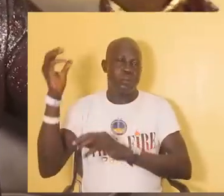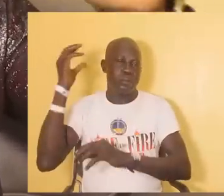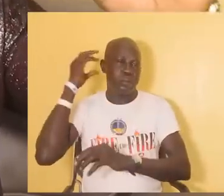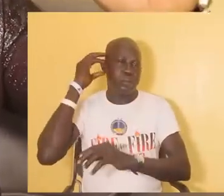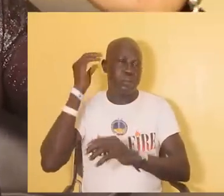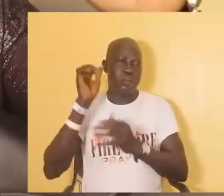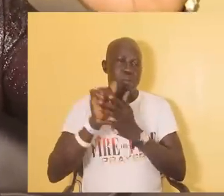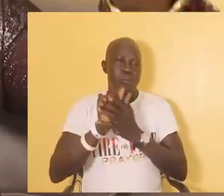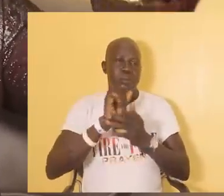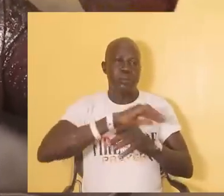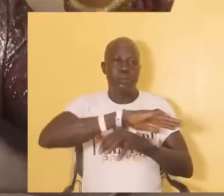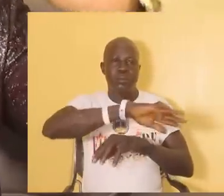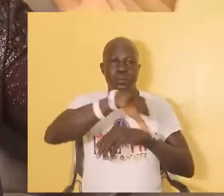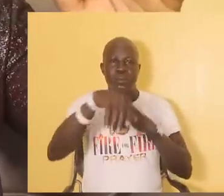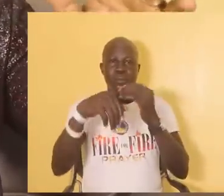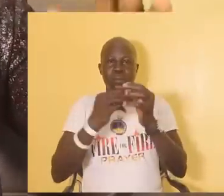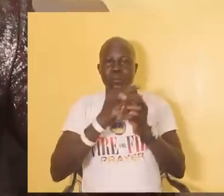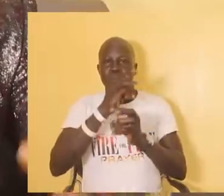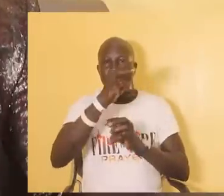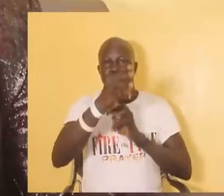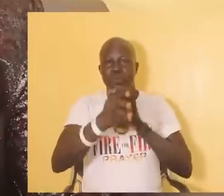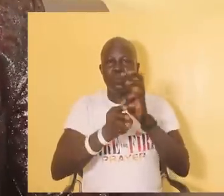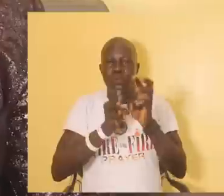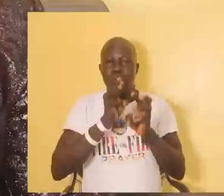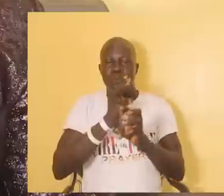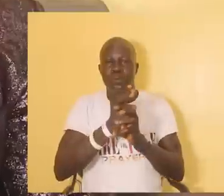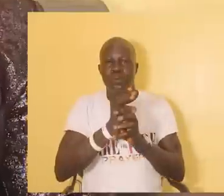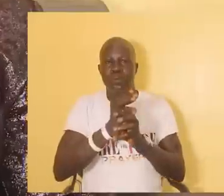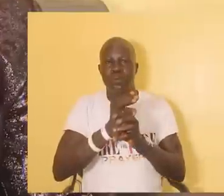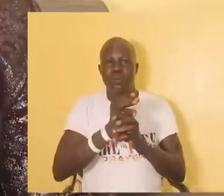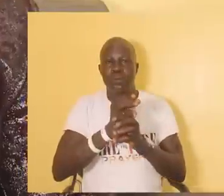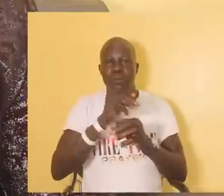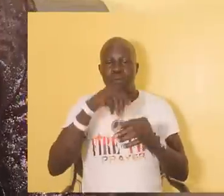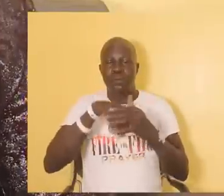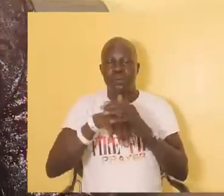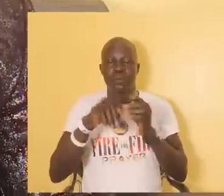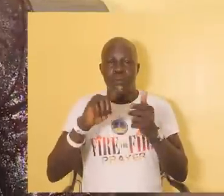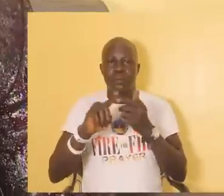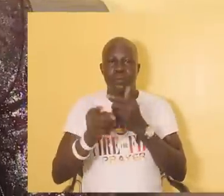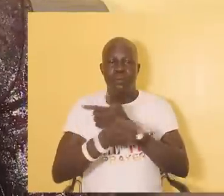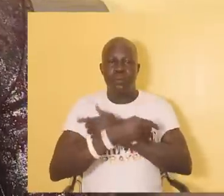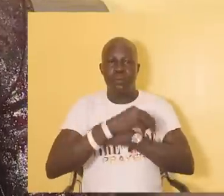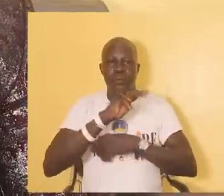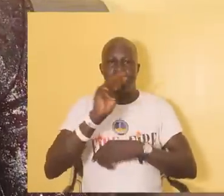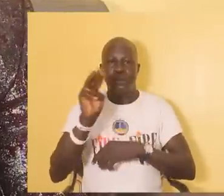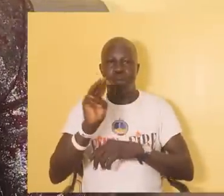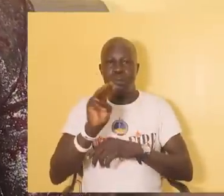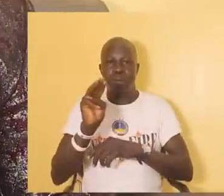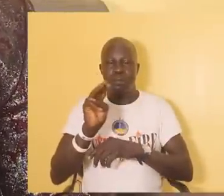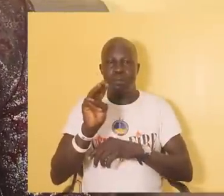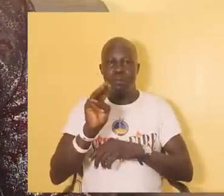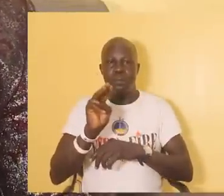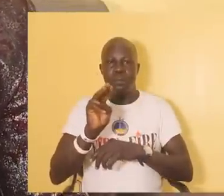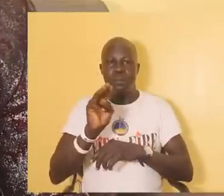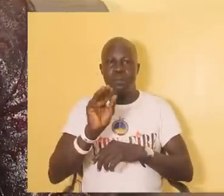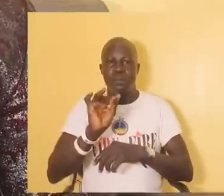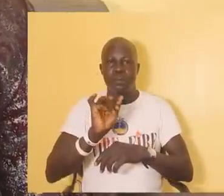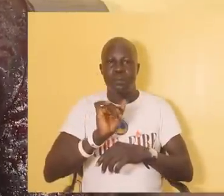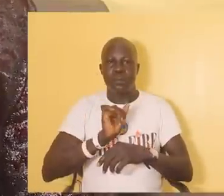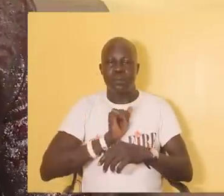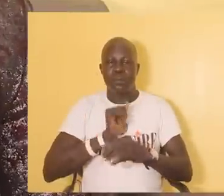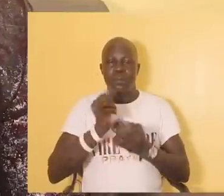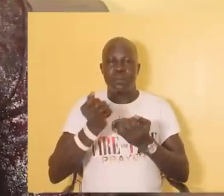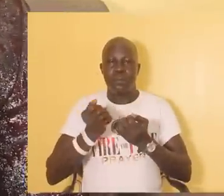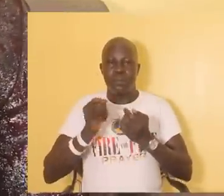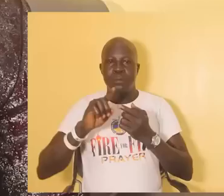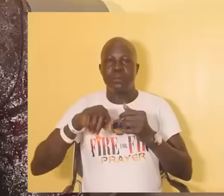hearing my voice jake jadu agbaye all over the world ni o ni ojo aje today monday mo fe so aso tele